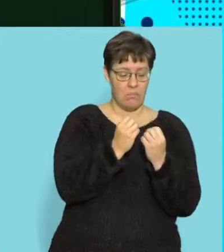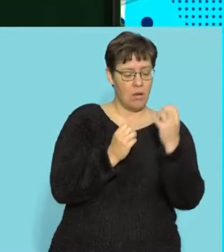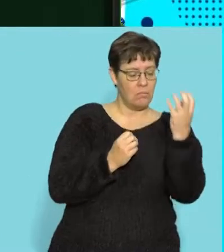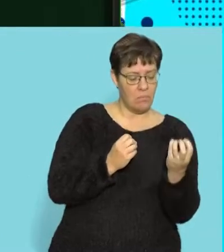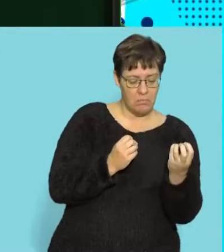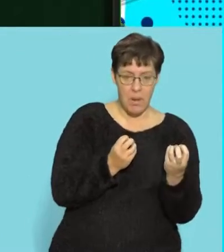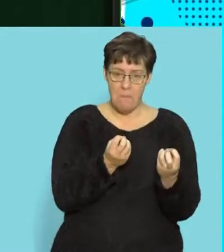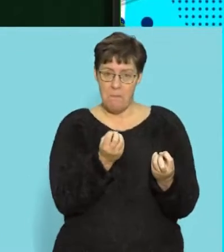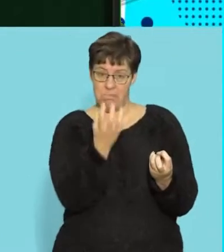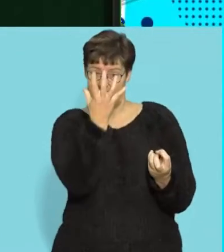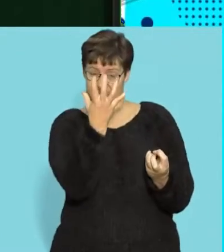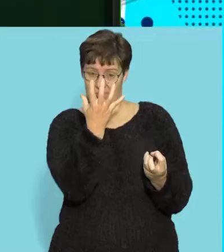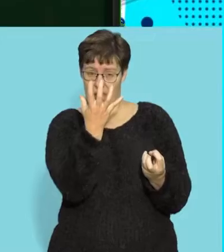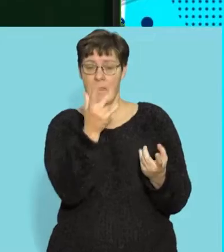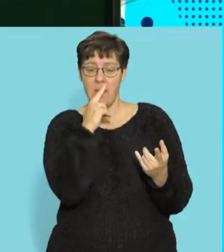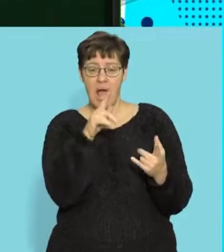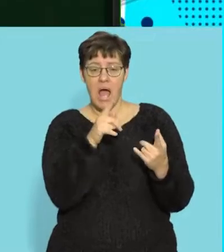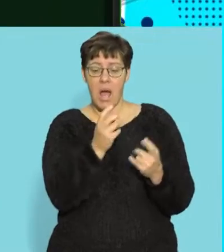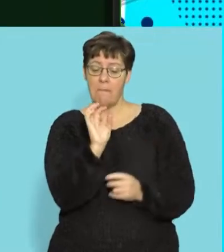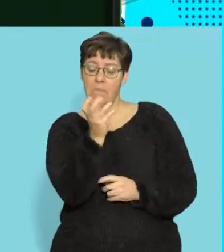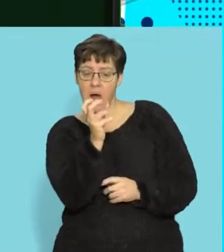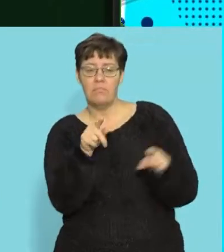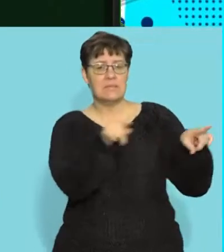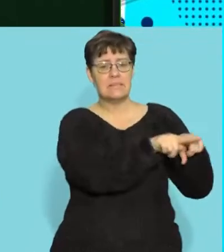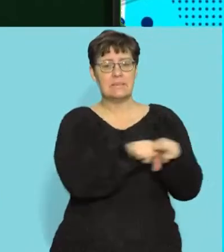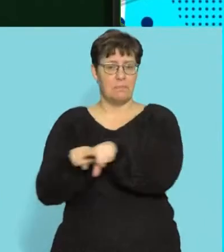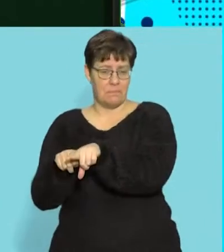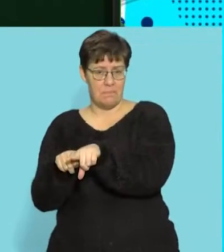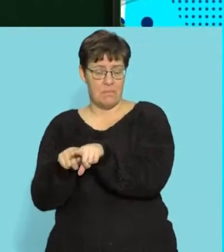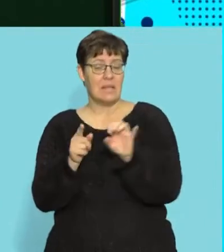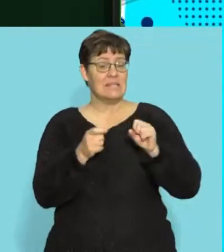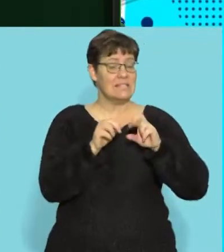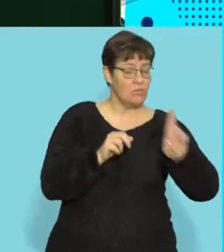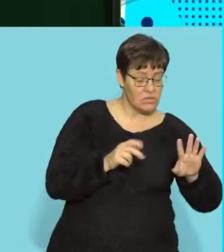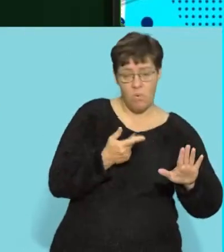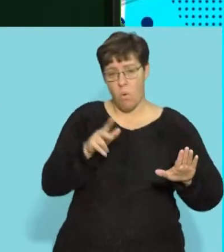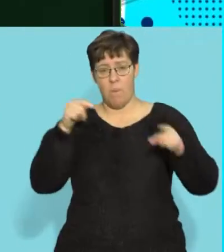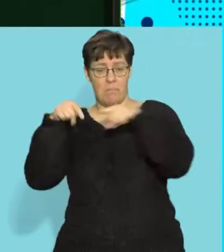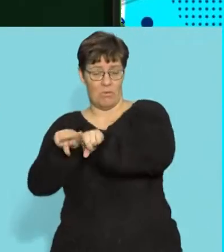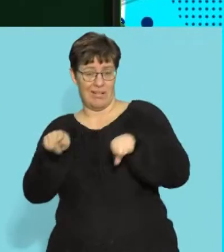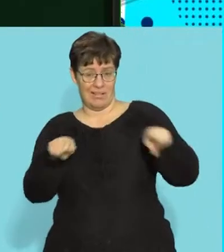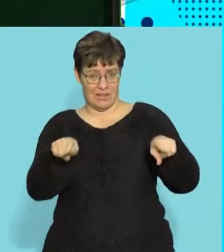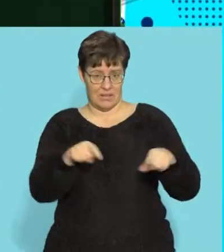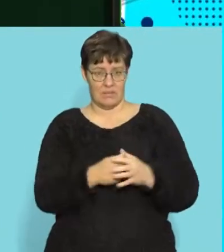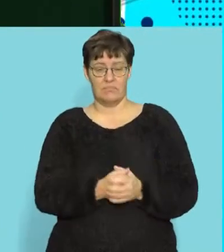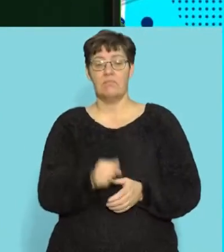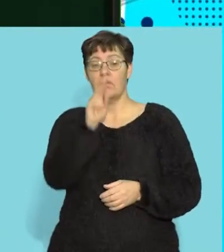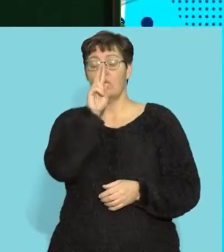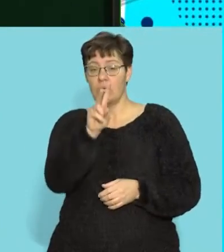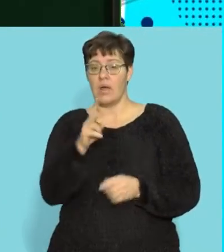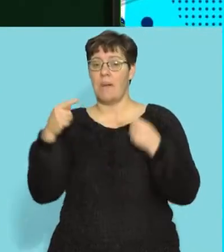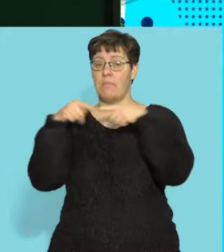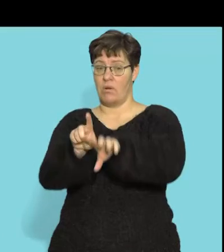brightness, of identical light bulbs that are connected either in series or in parallel. Now let's look at the parallel setup